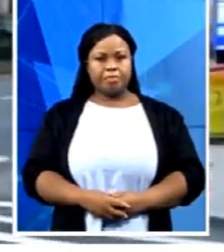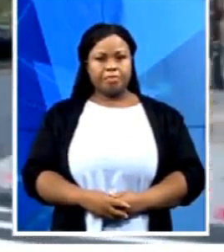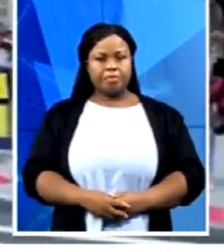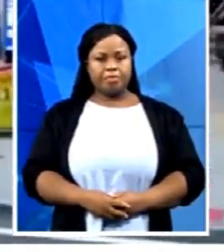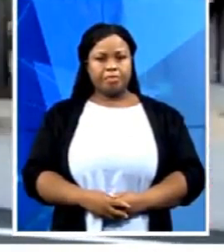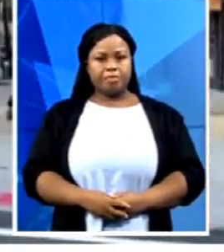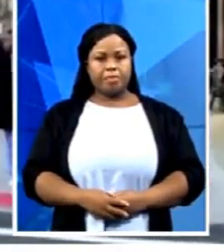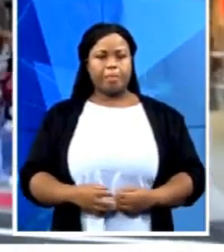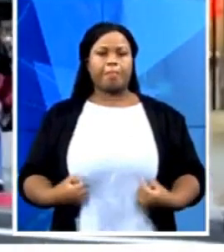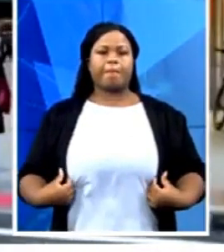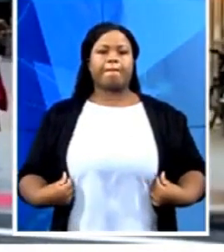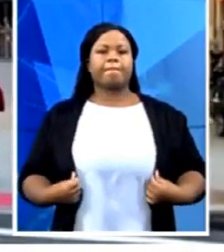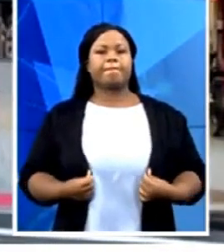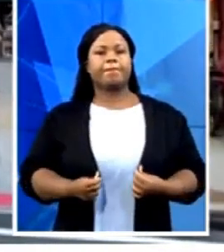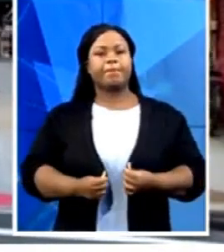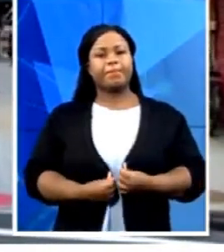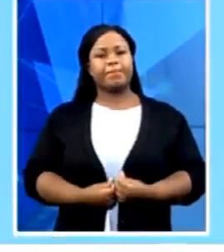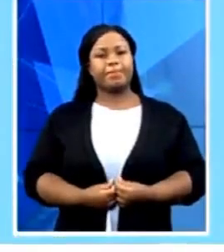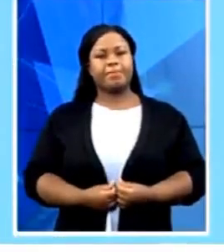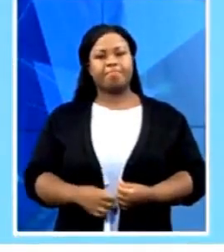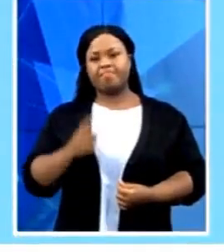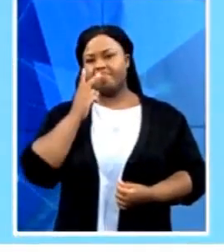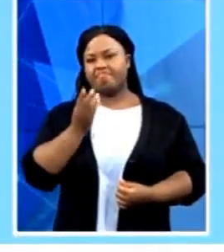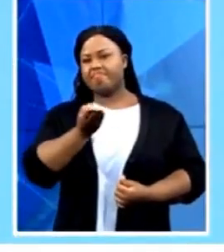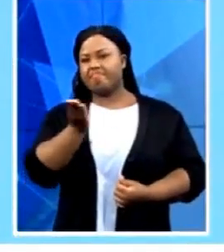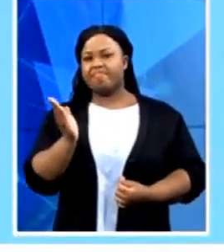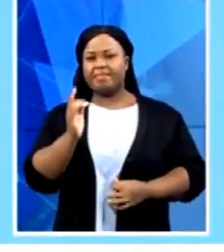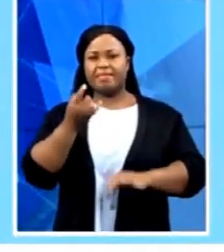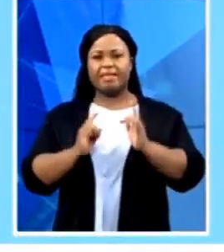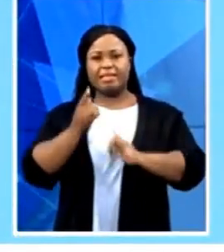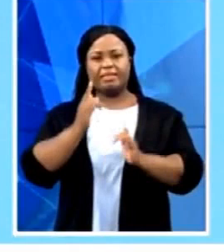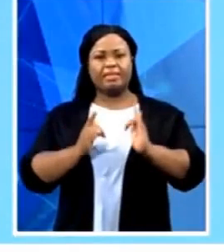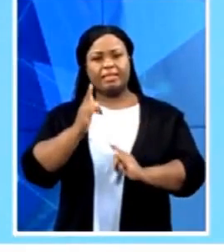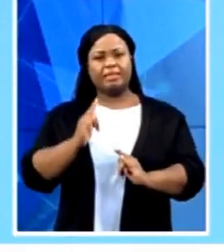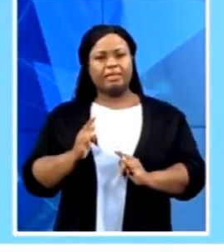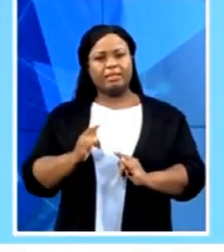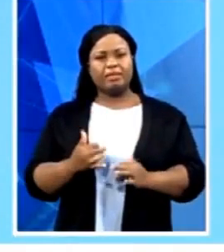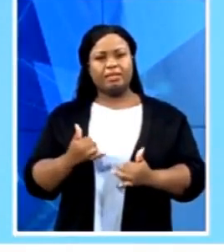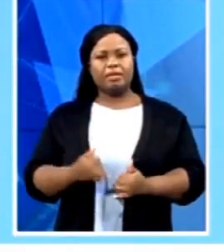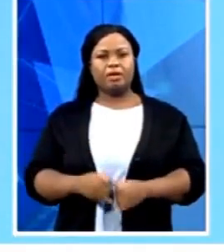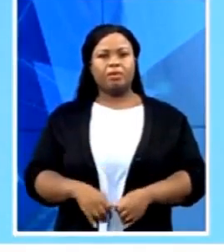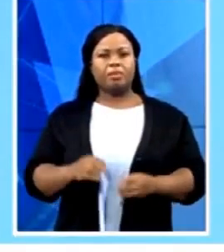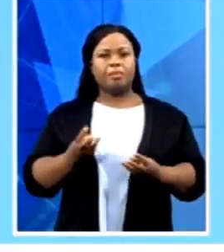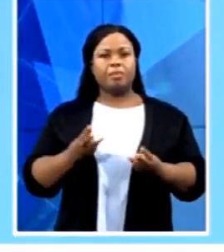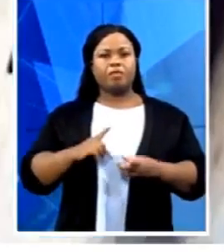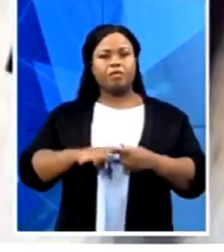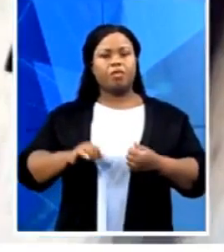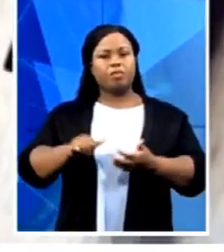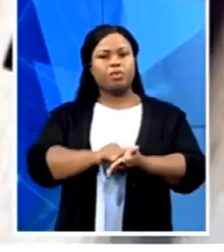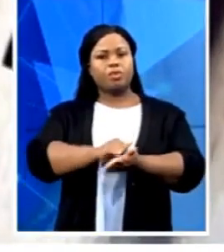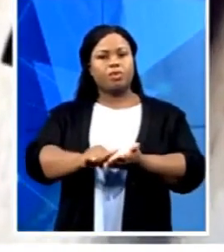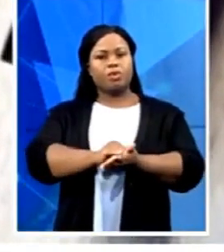A familiar scene in a city reeling. New Yorkers applaud healthcare workers from their apartment